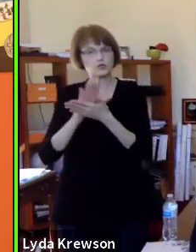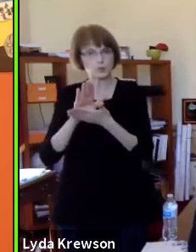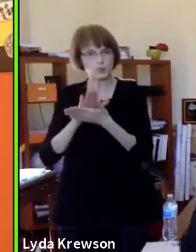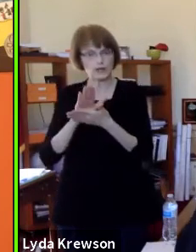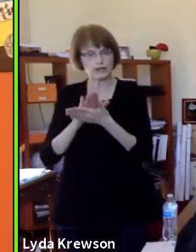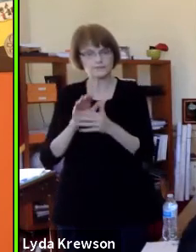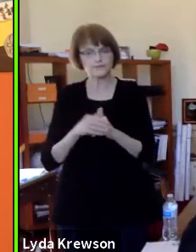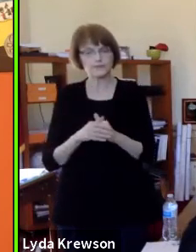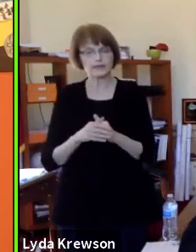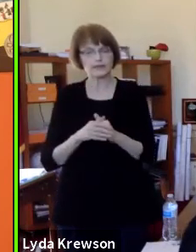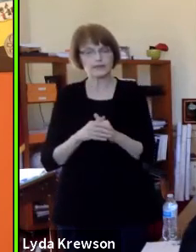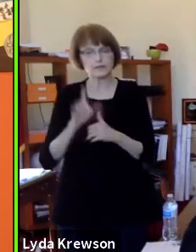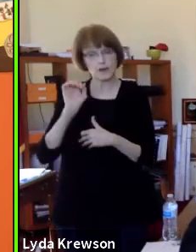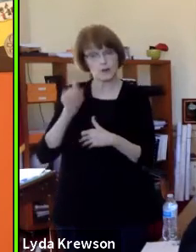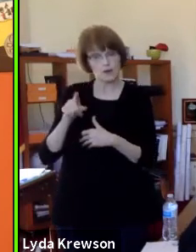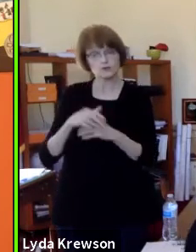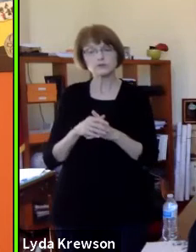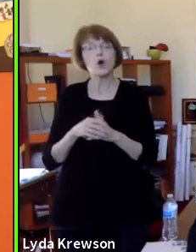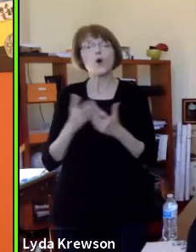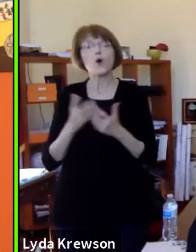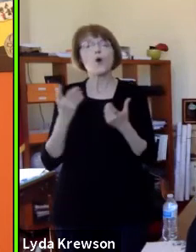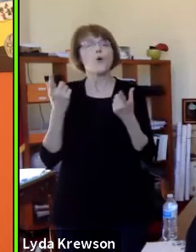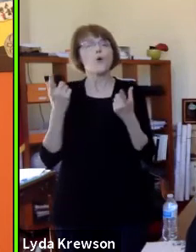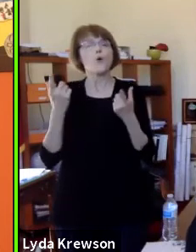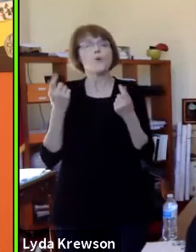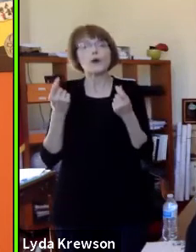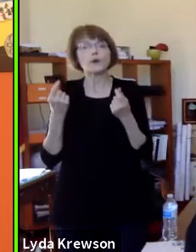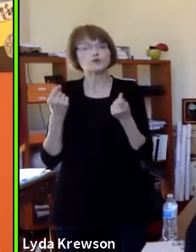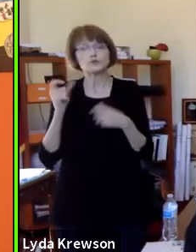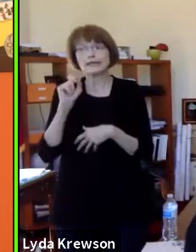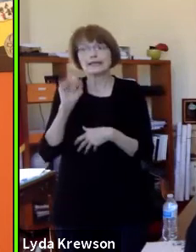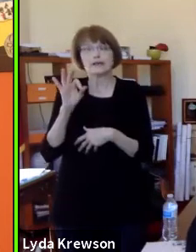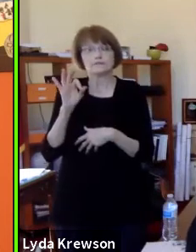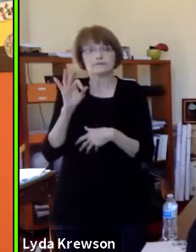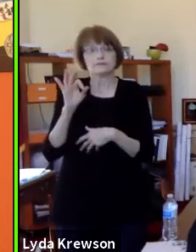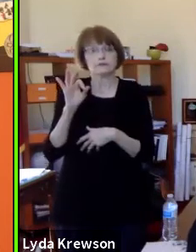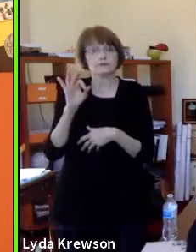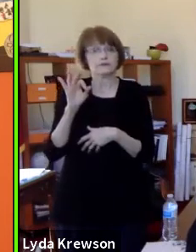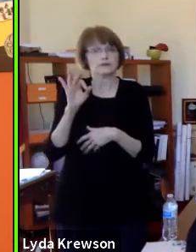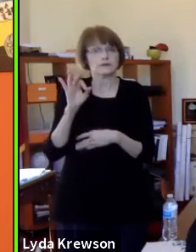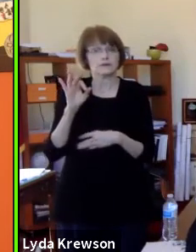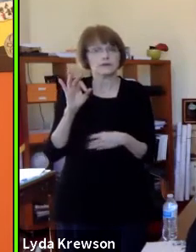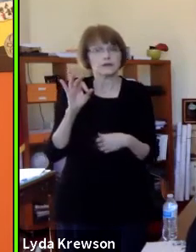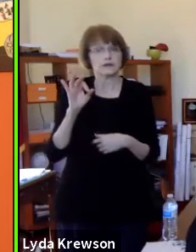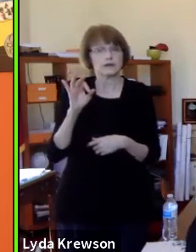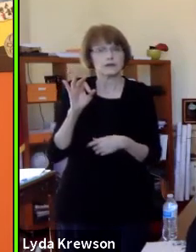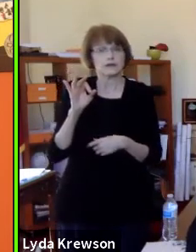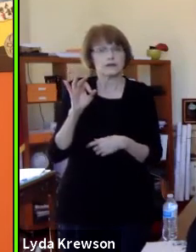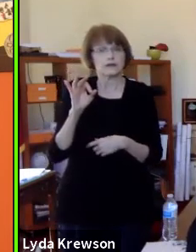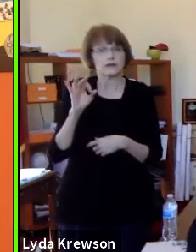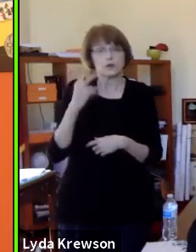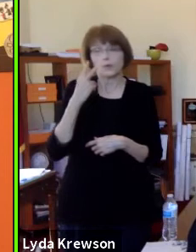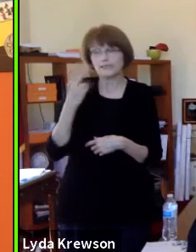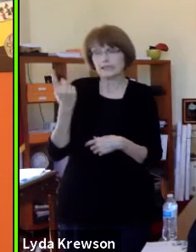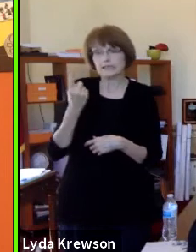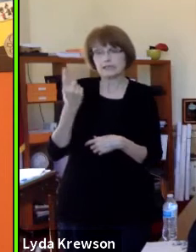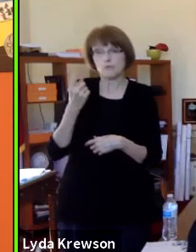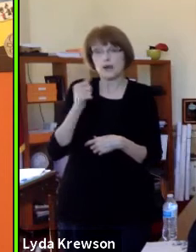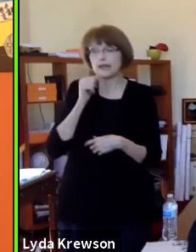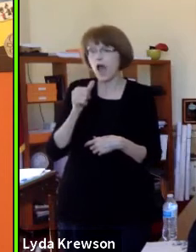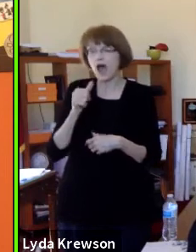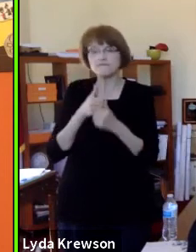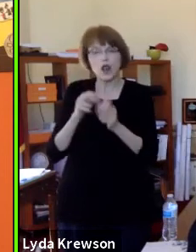should we do if we see someone not social distancing?